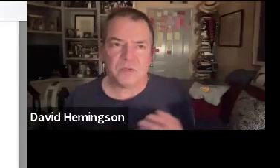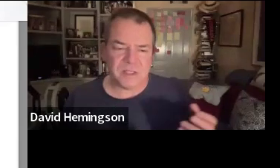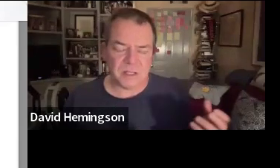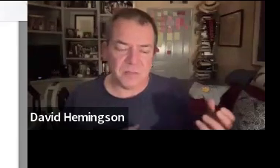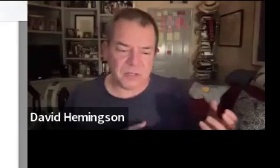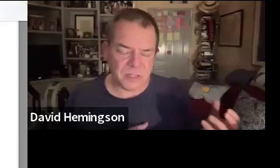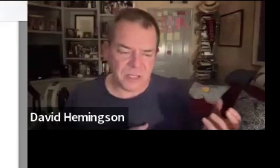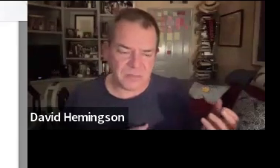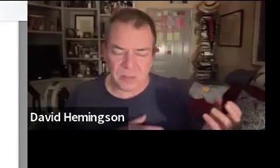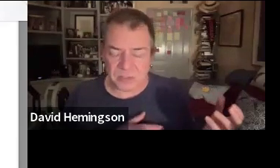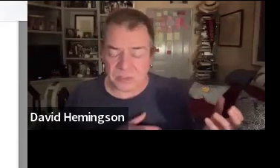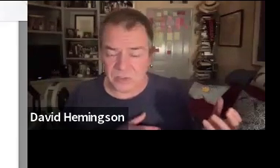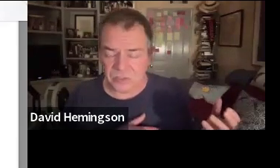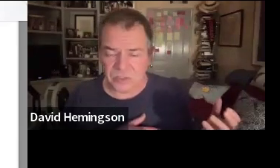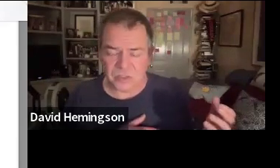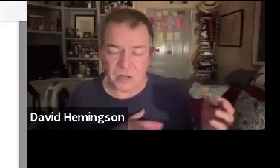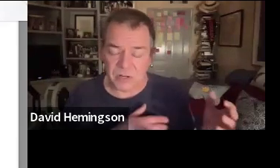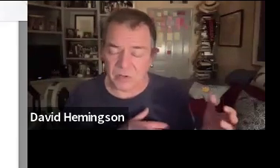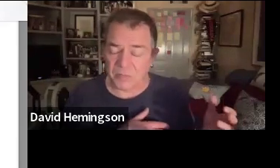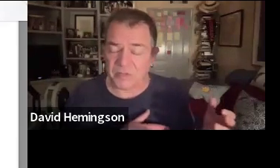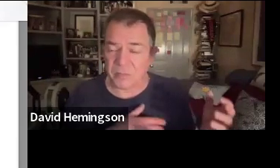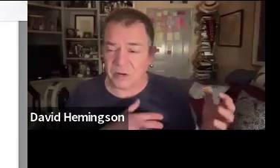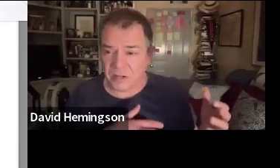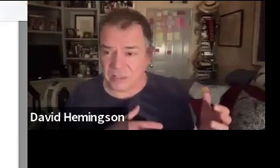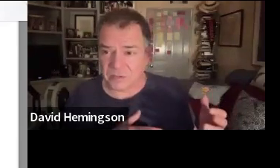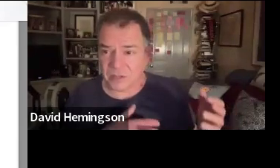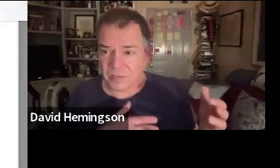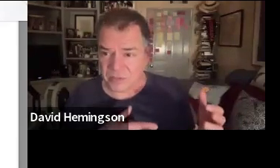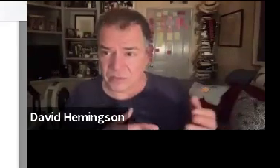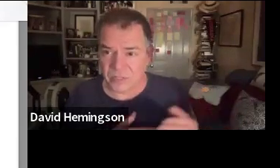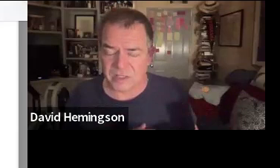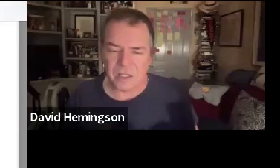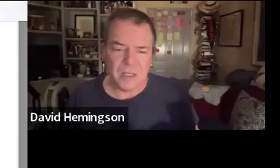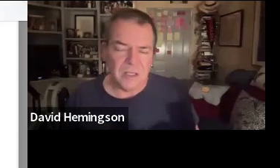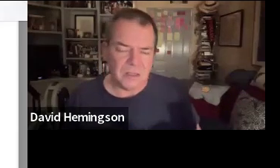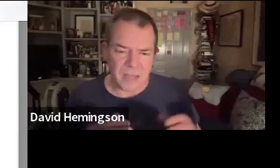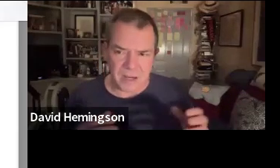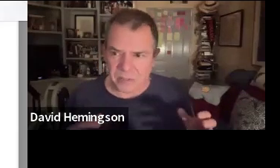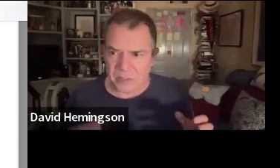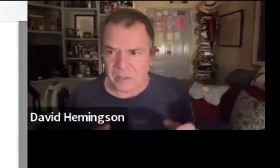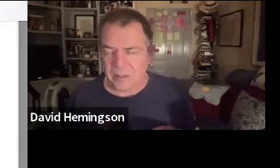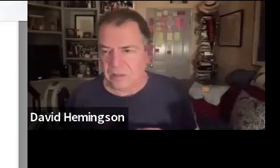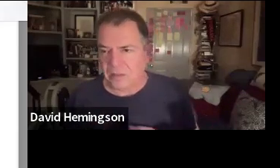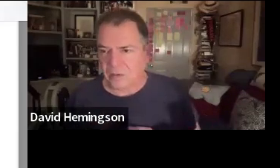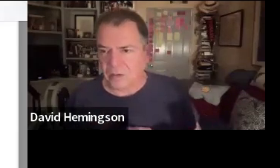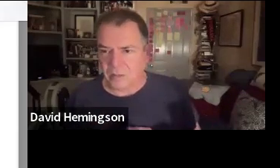he was raised on books like Thomas Hughes's Tom Brown at Rugby, Tom Brown at Oxford, Tom Brown School Days,